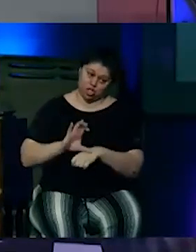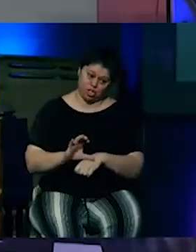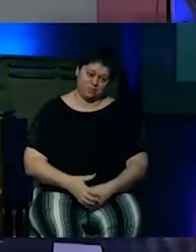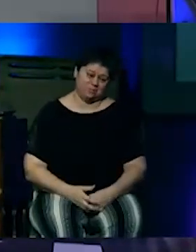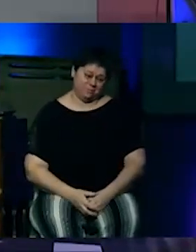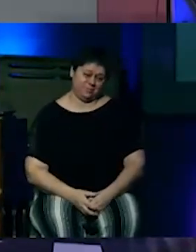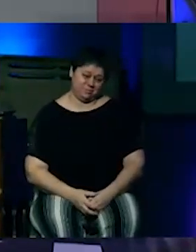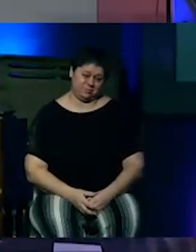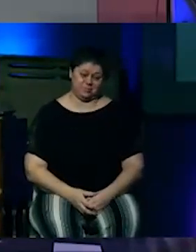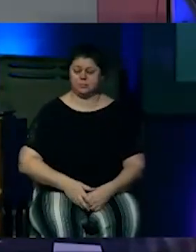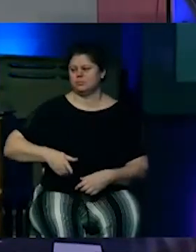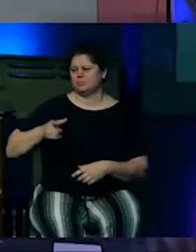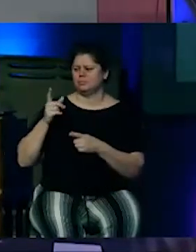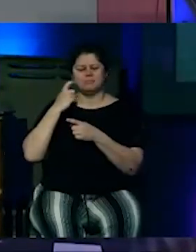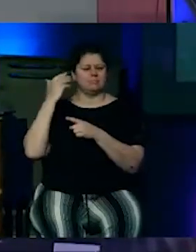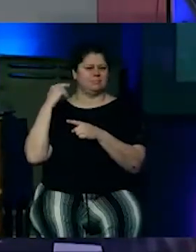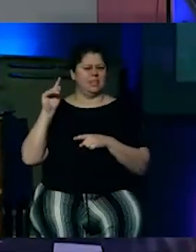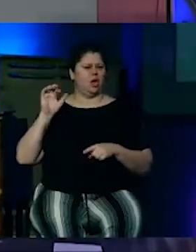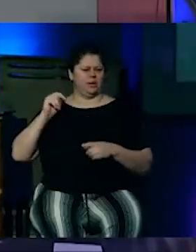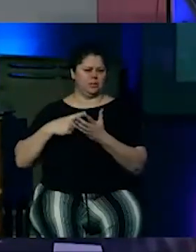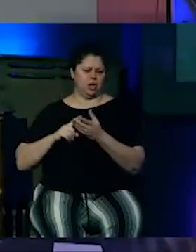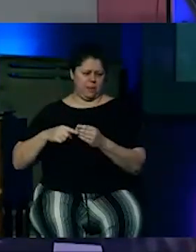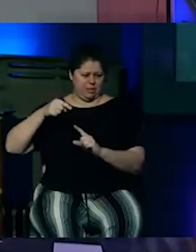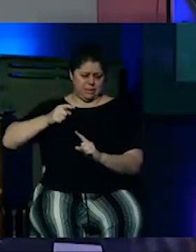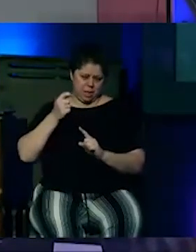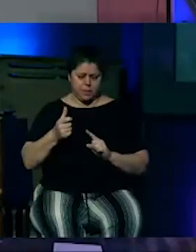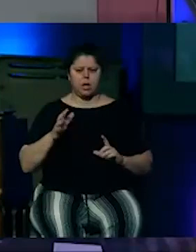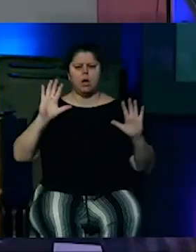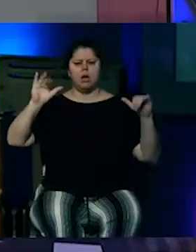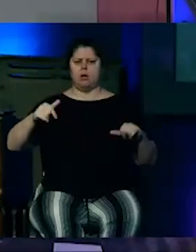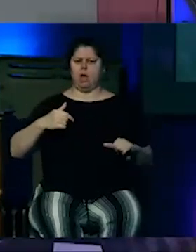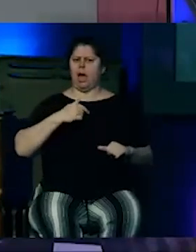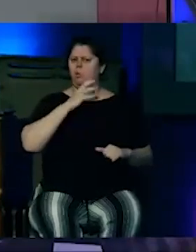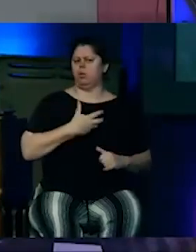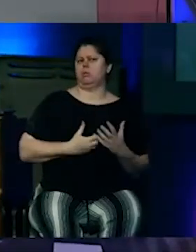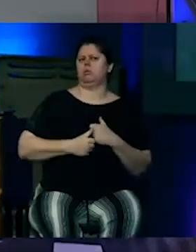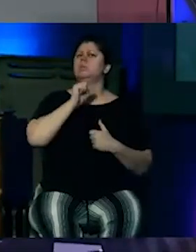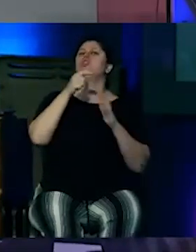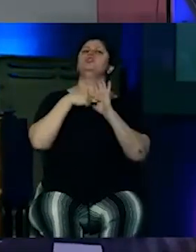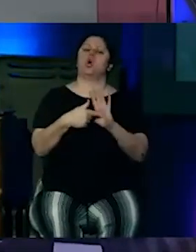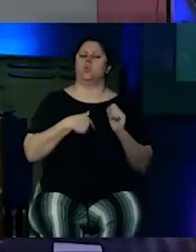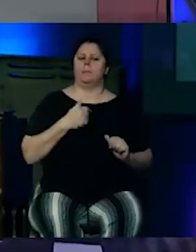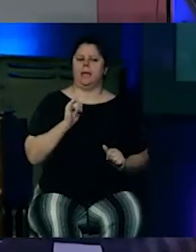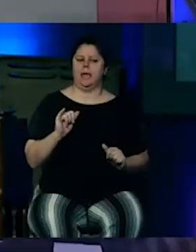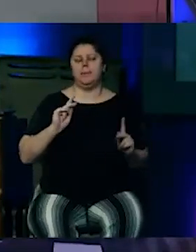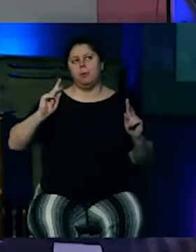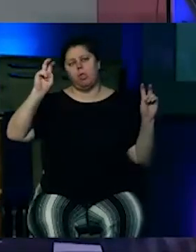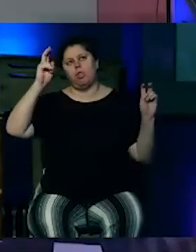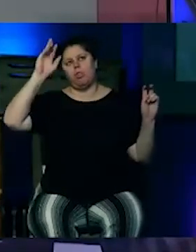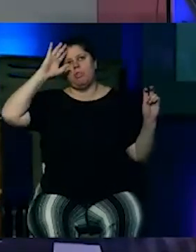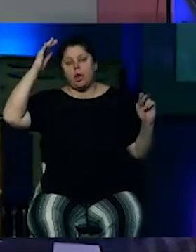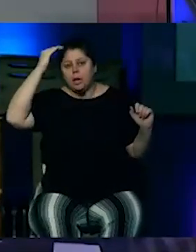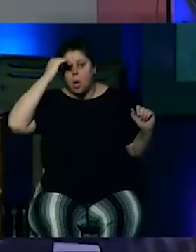right? So, I mean, Karen even talked about this a bit. It's like, okay, well, I just want to, like, show that I'm super gay, right? Everyone knows in theory that I'm gay, but I'm going to,